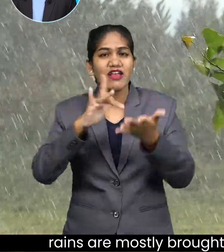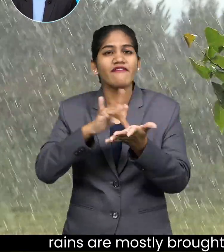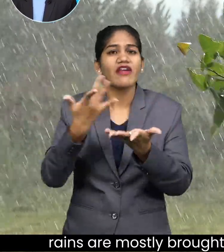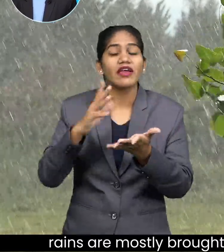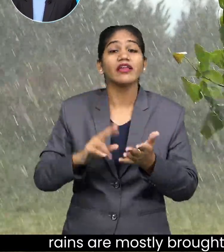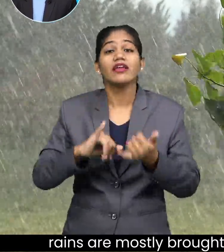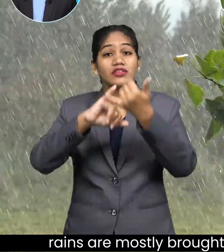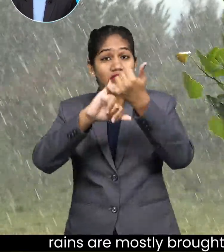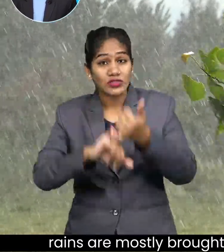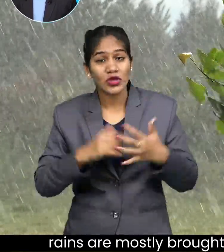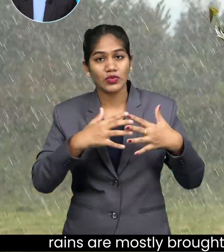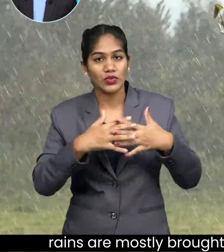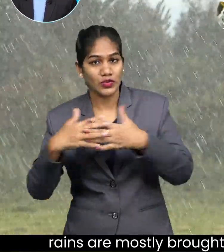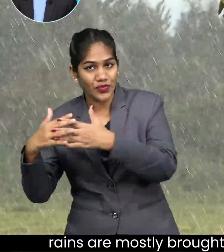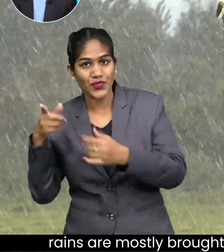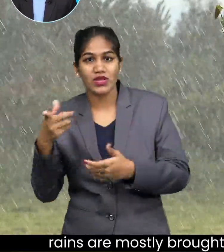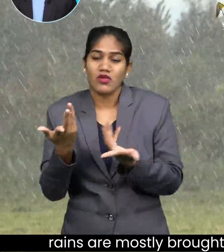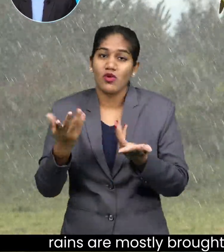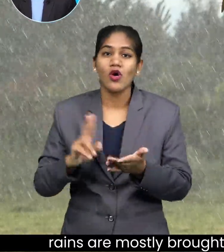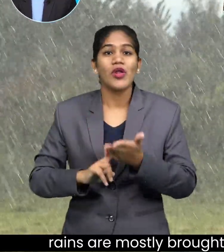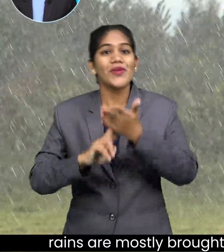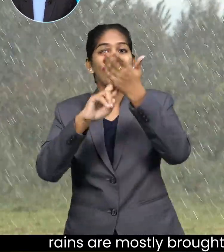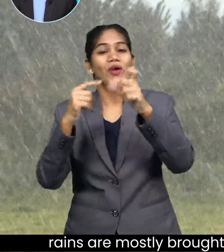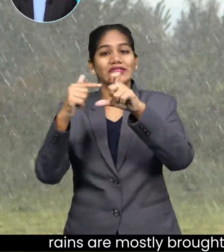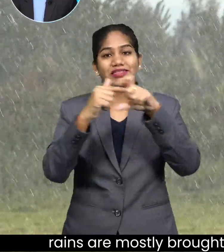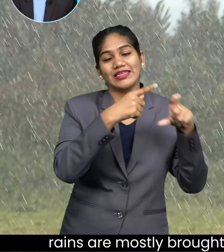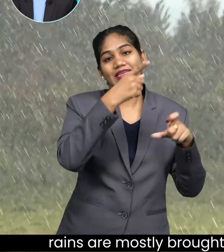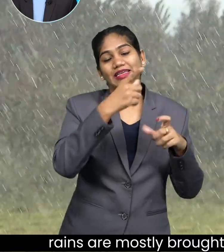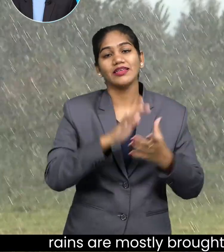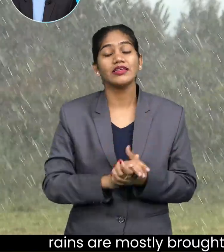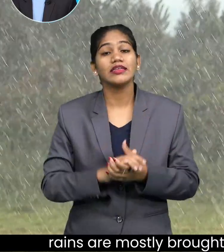or northeast monsoons.